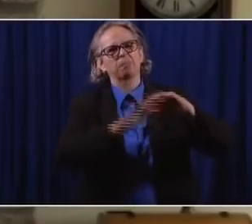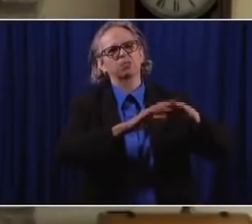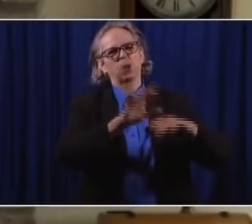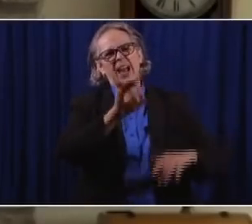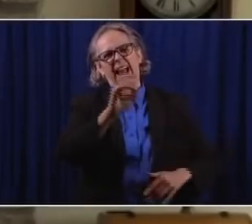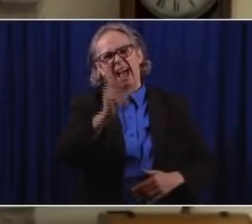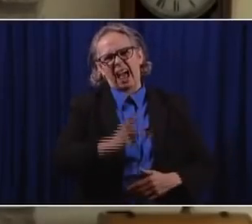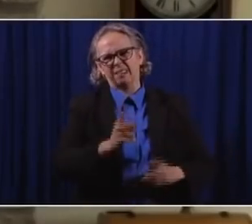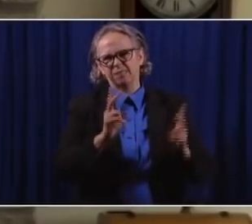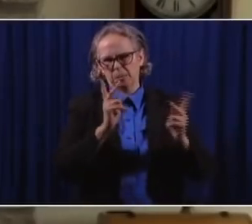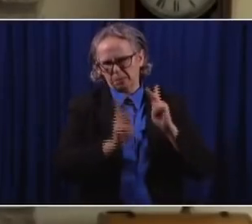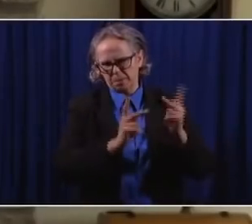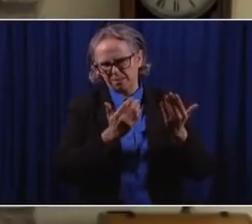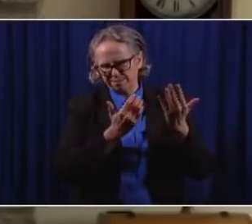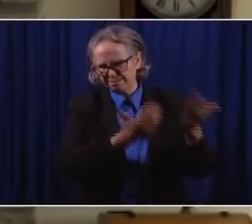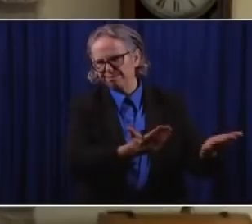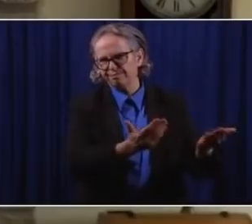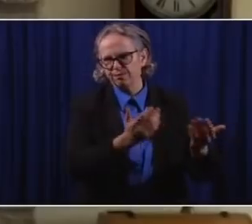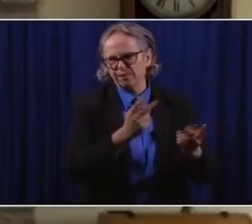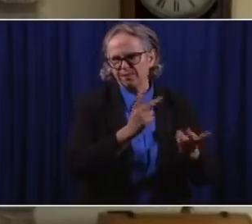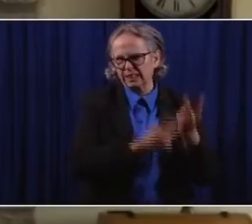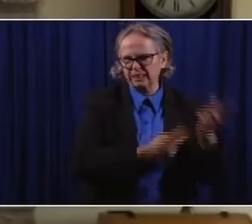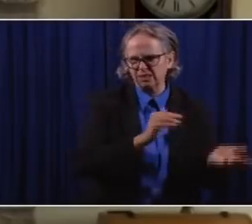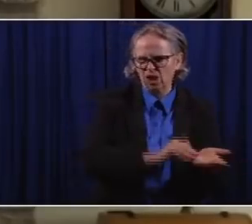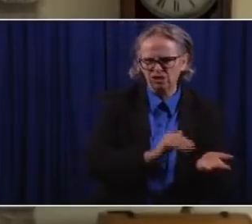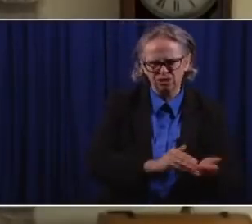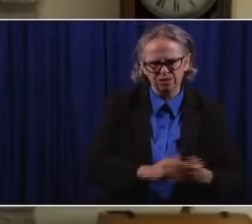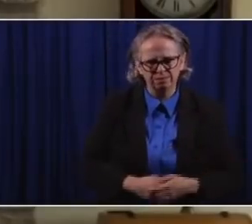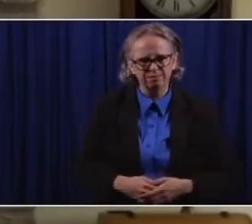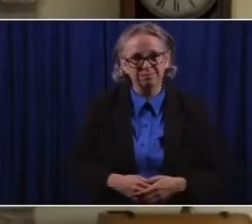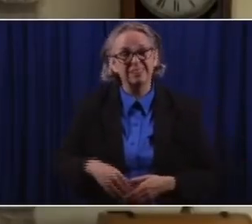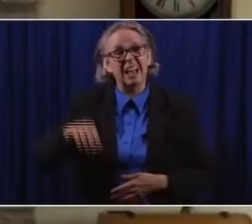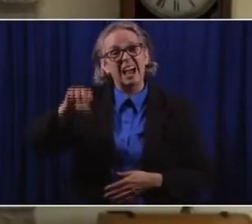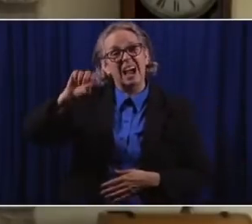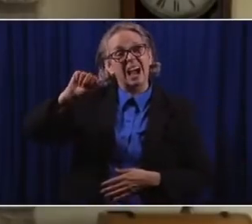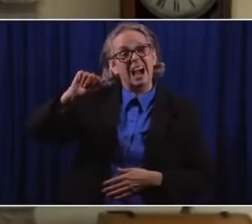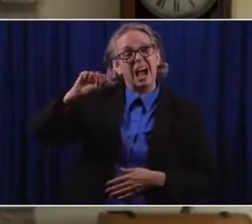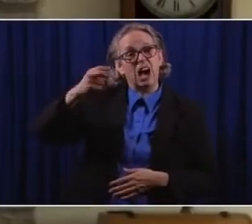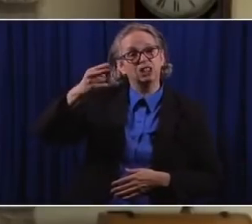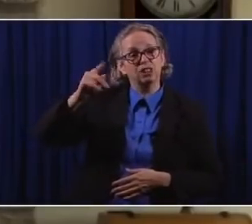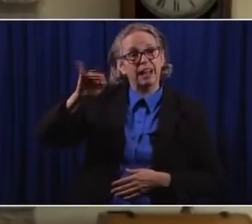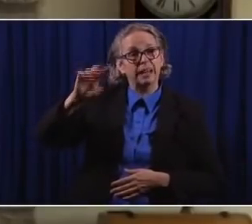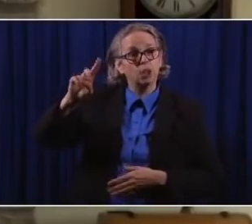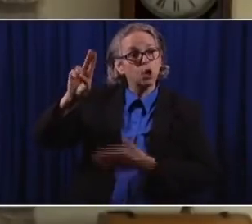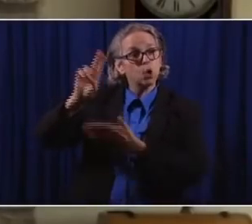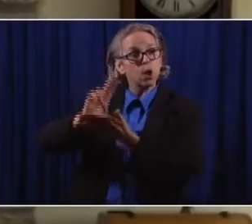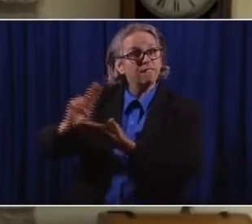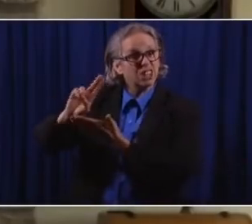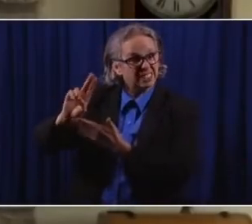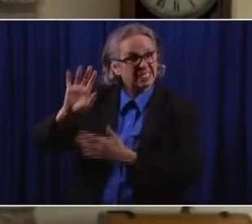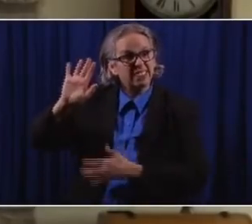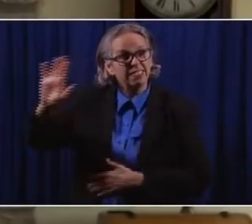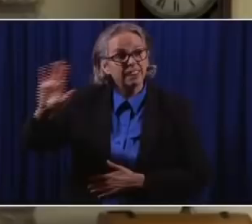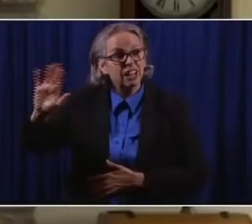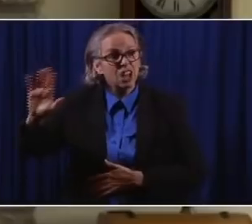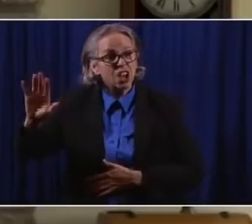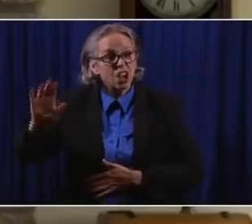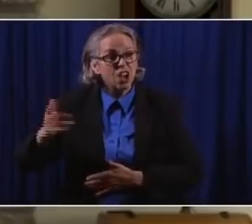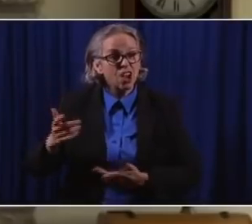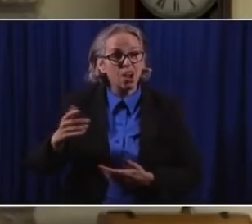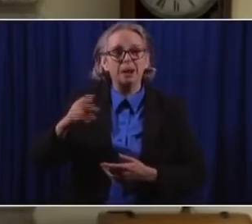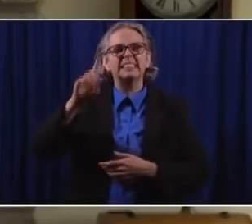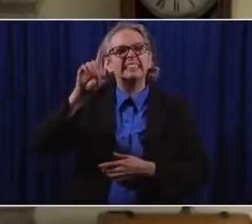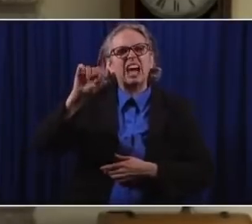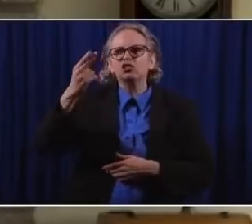average on September 22nd. Ashland University's dashboard lists 15 recent positive cases, and local